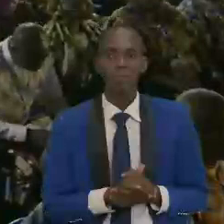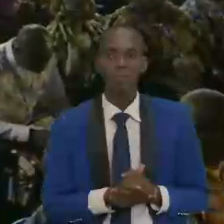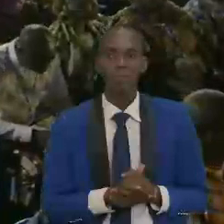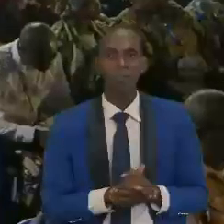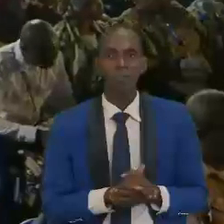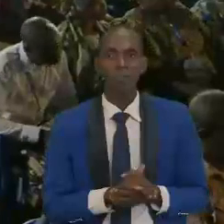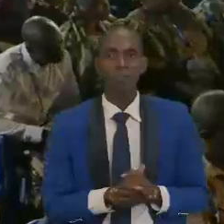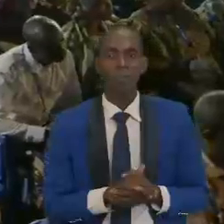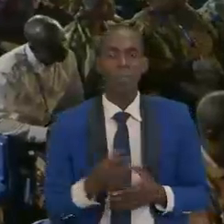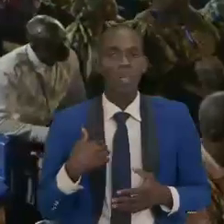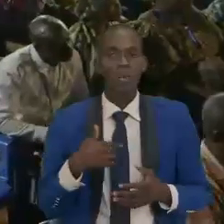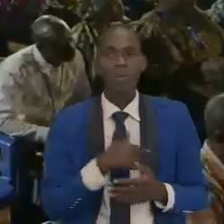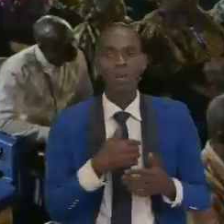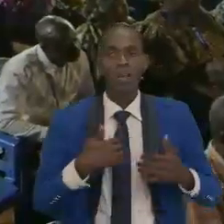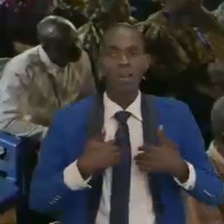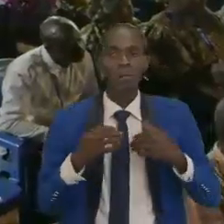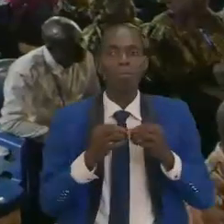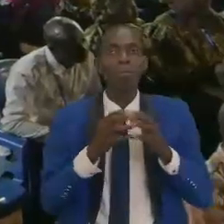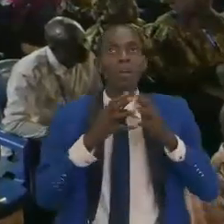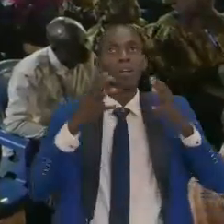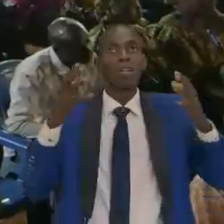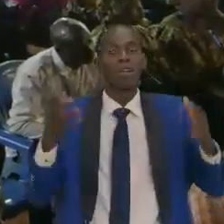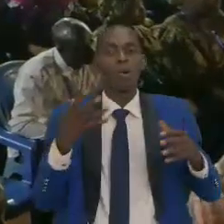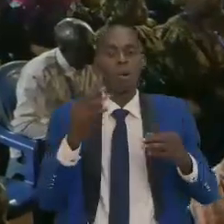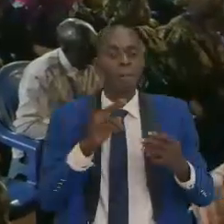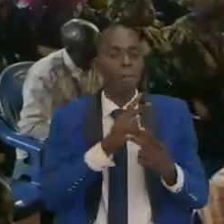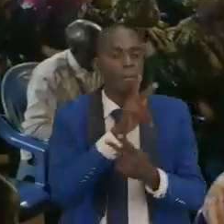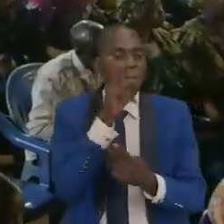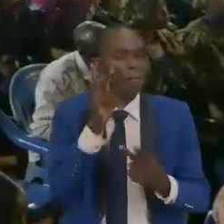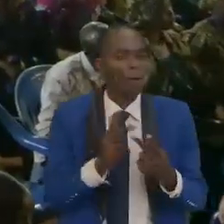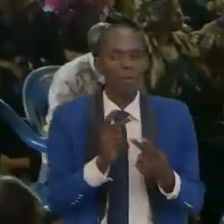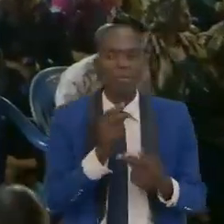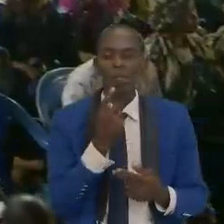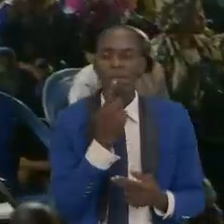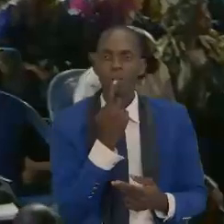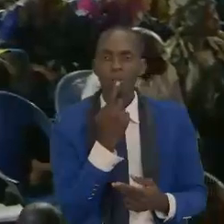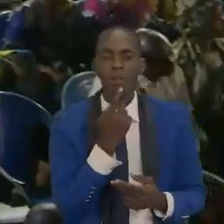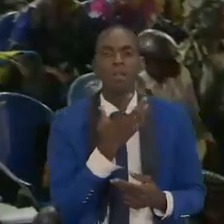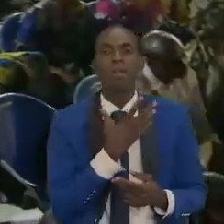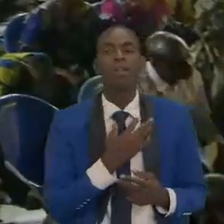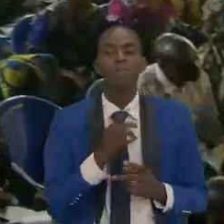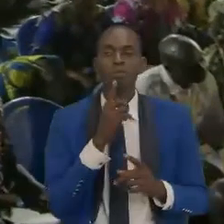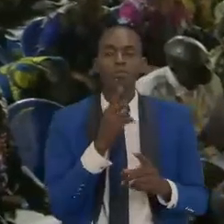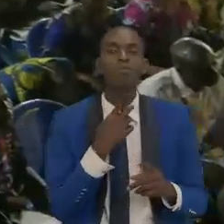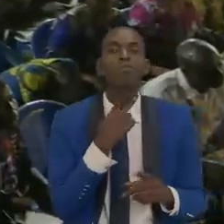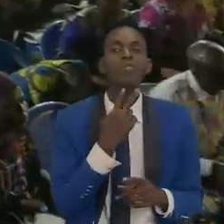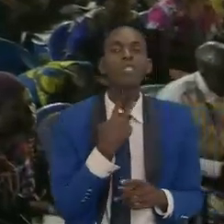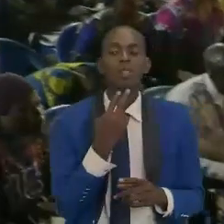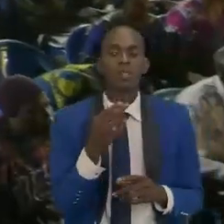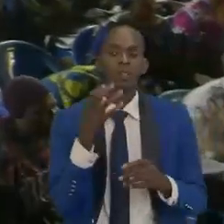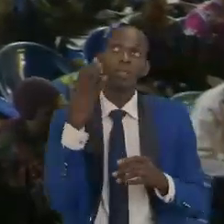We have abundance of perfect speech and vocal cords up there in